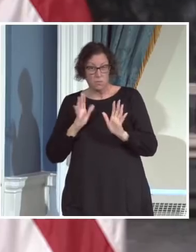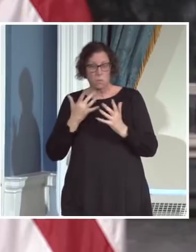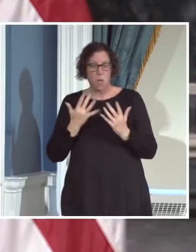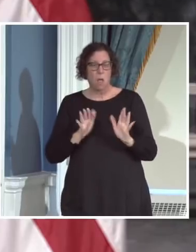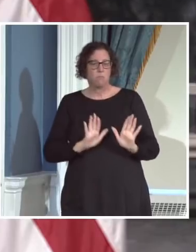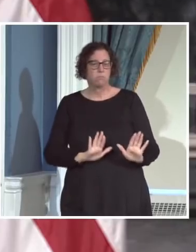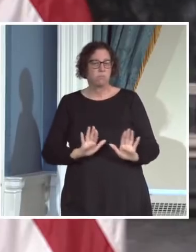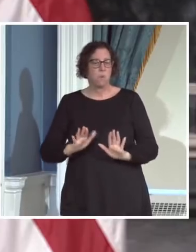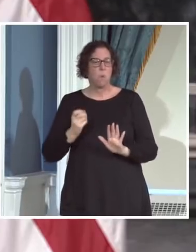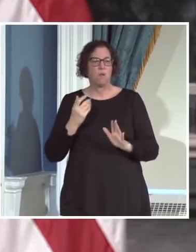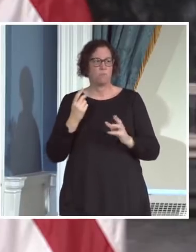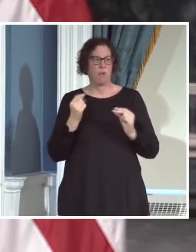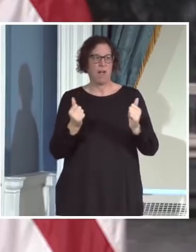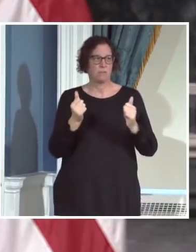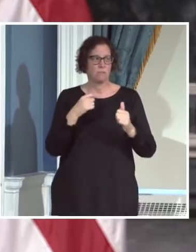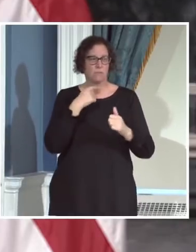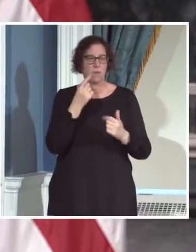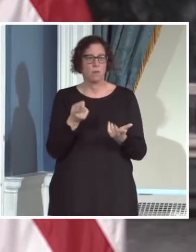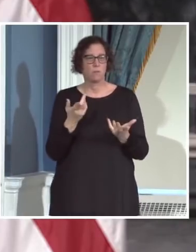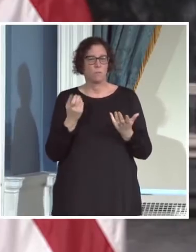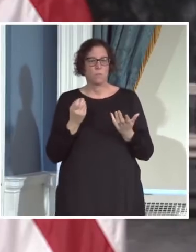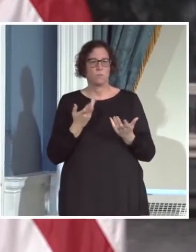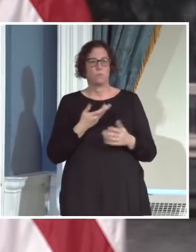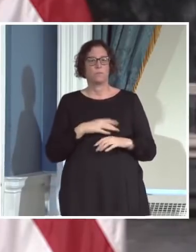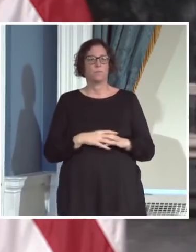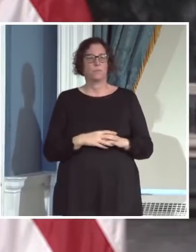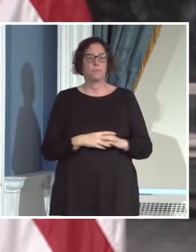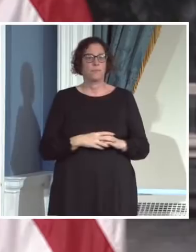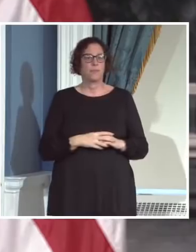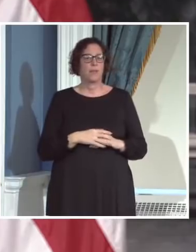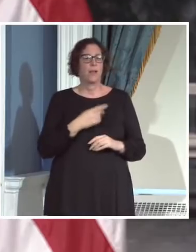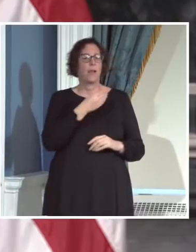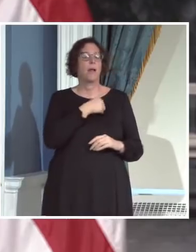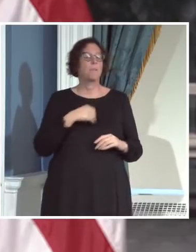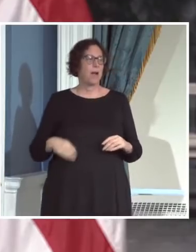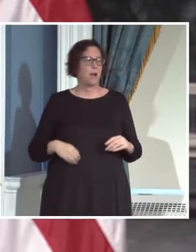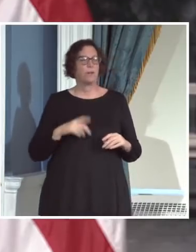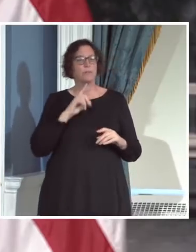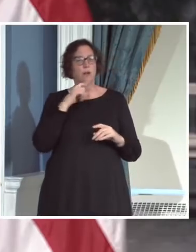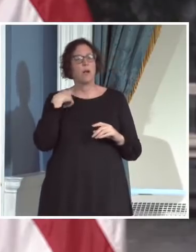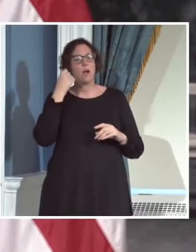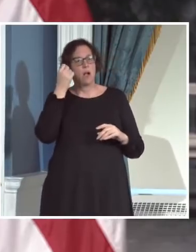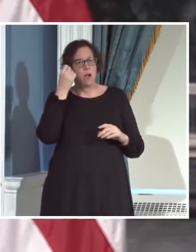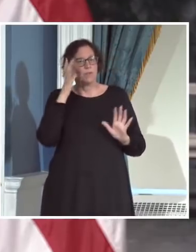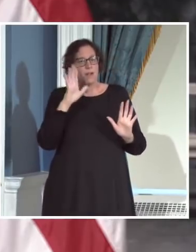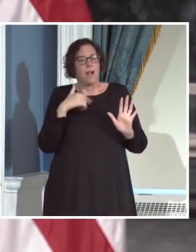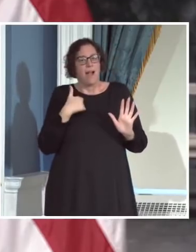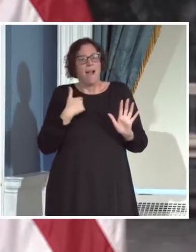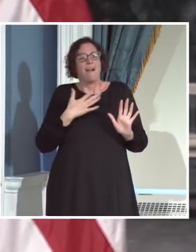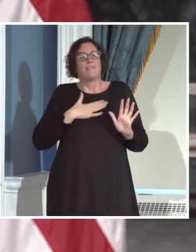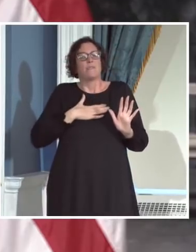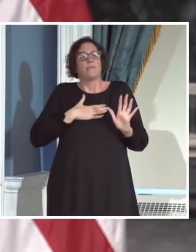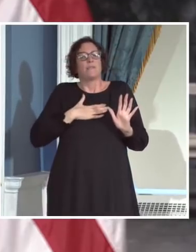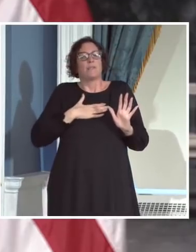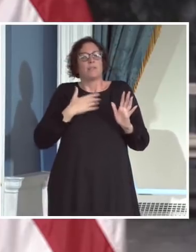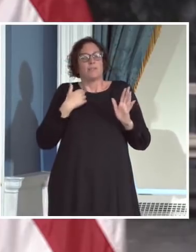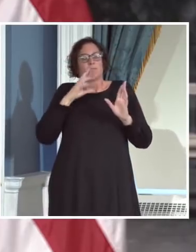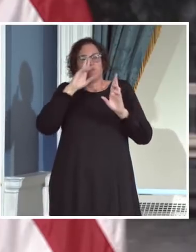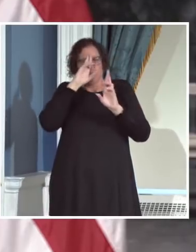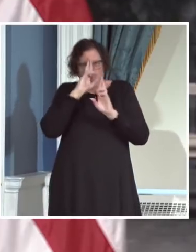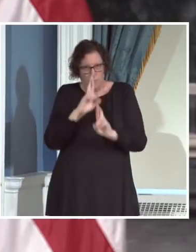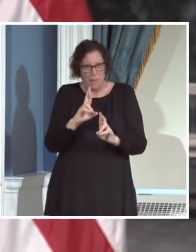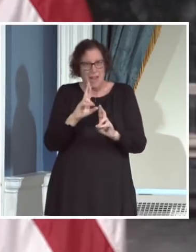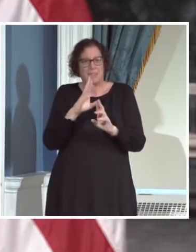The day that I came to the decision it was time to close the schools, as painful as that decision was, that same night I also made the decision